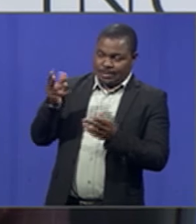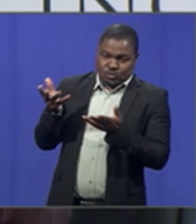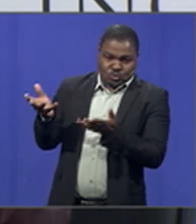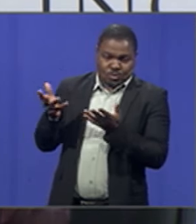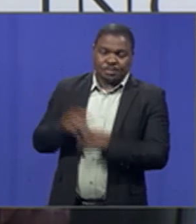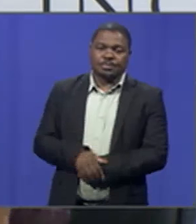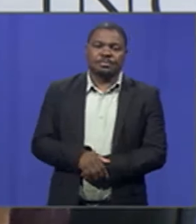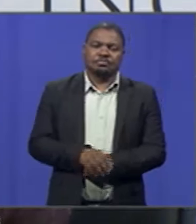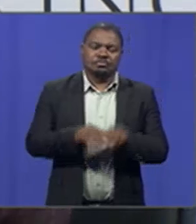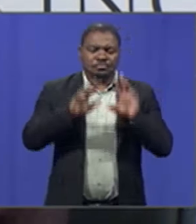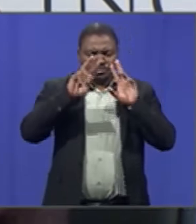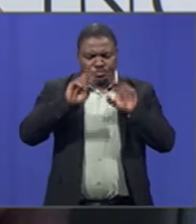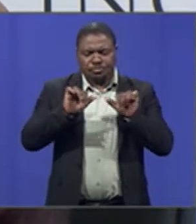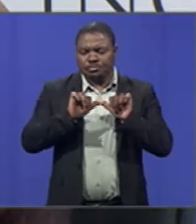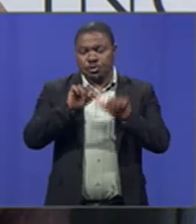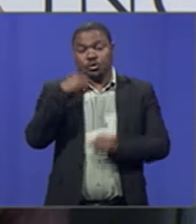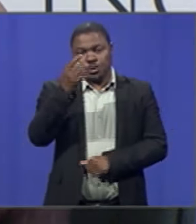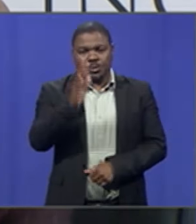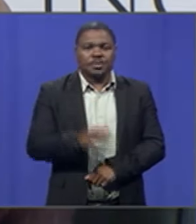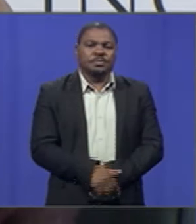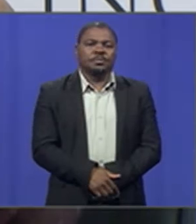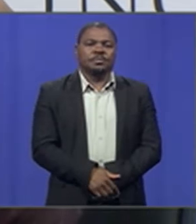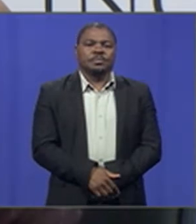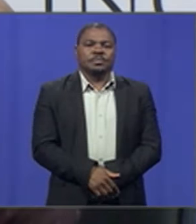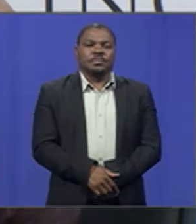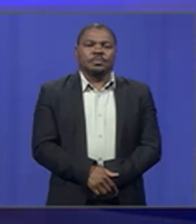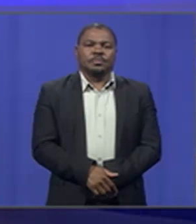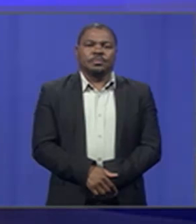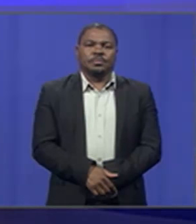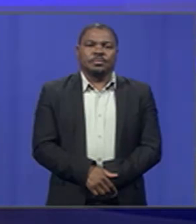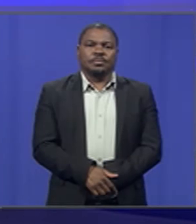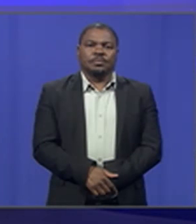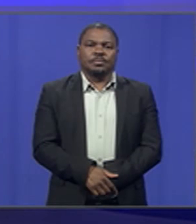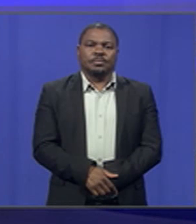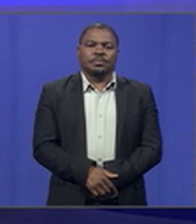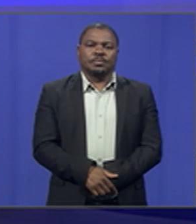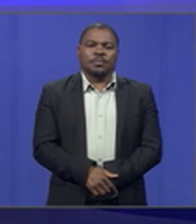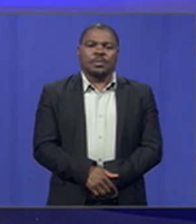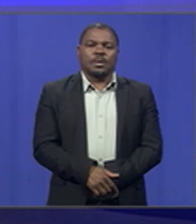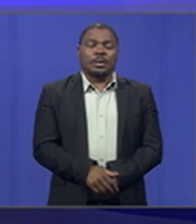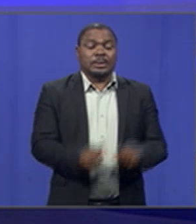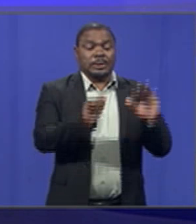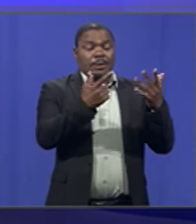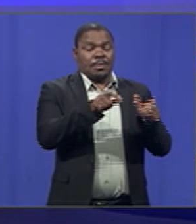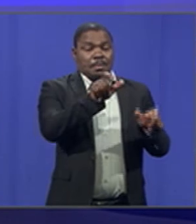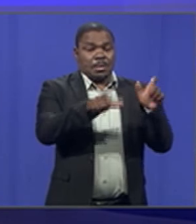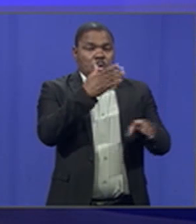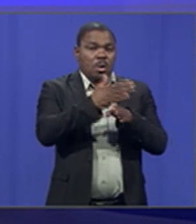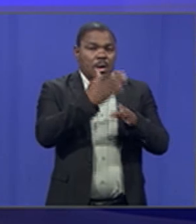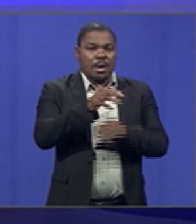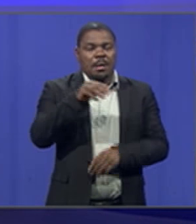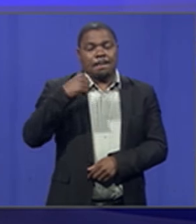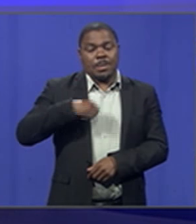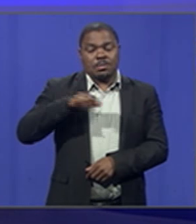Ditheetso di tswelela pele ka moso. Kgetsi kgatlhanong le badiri ba lesupa ba